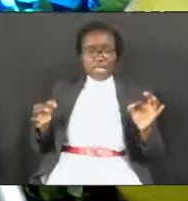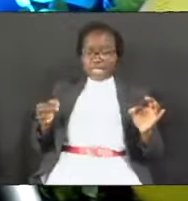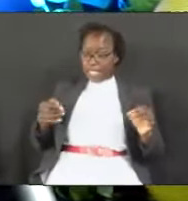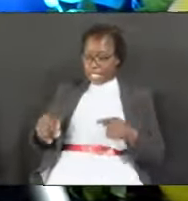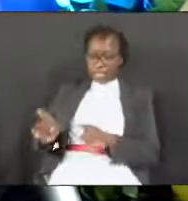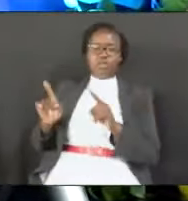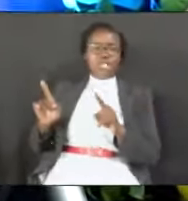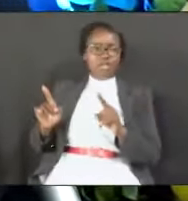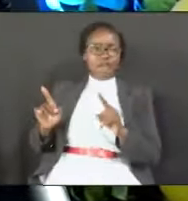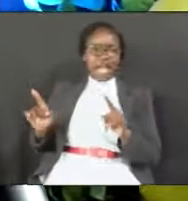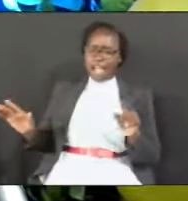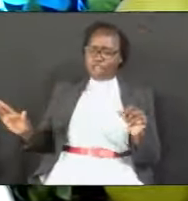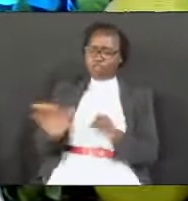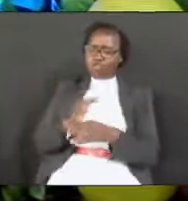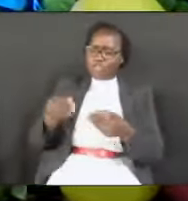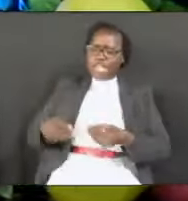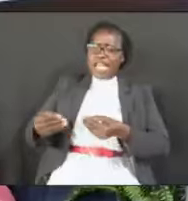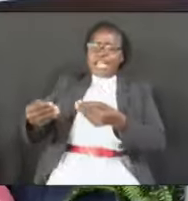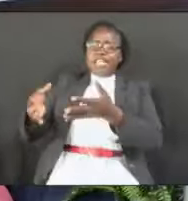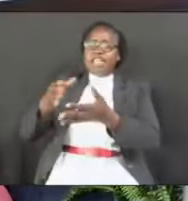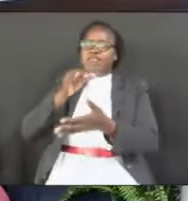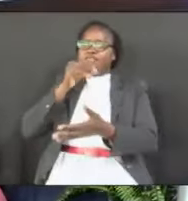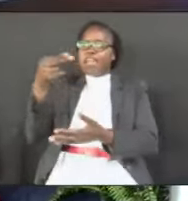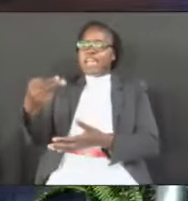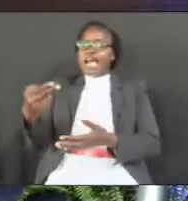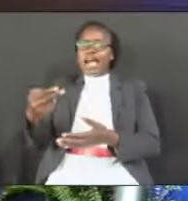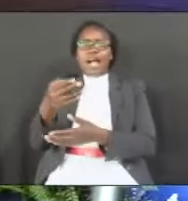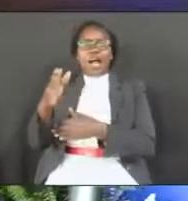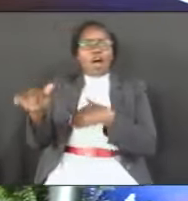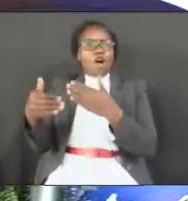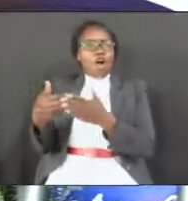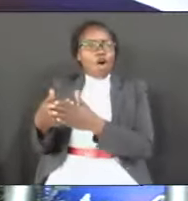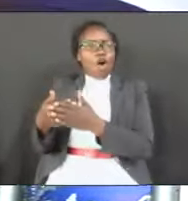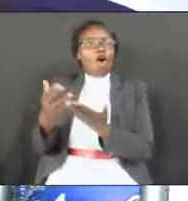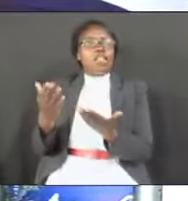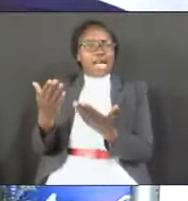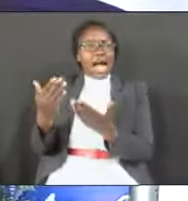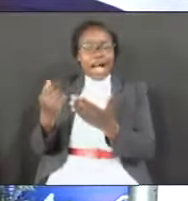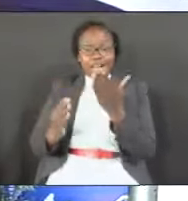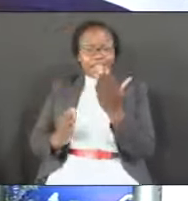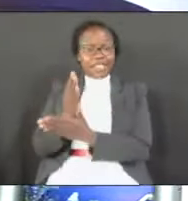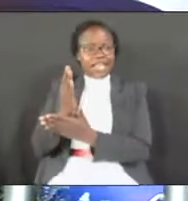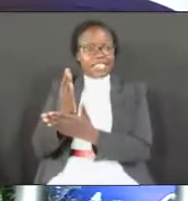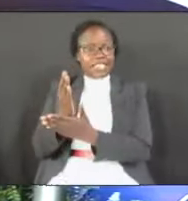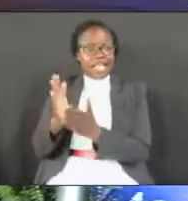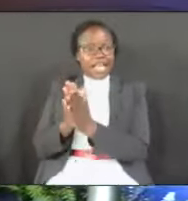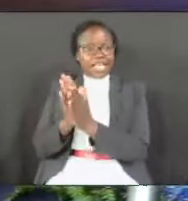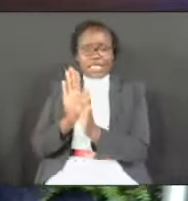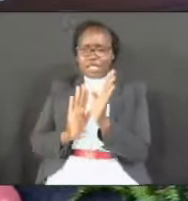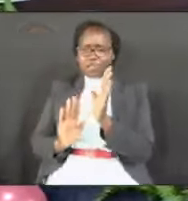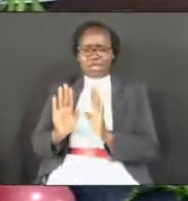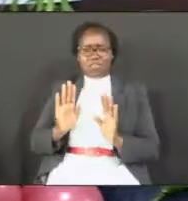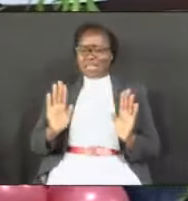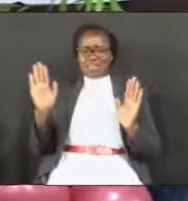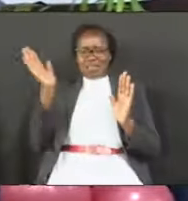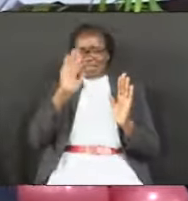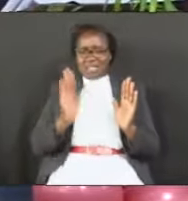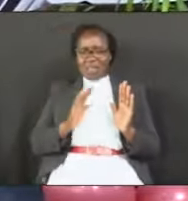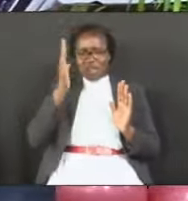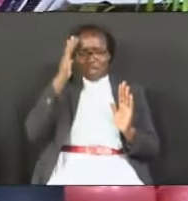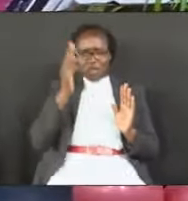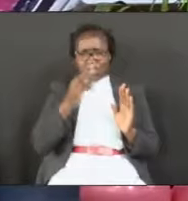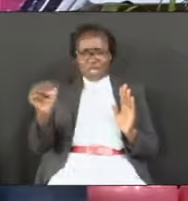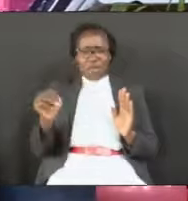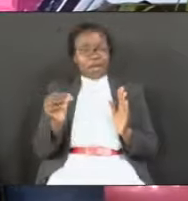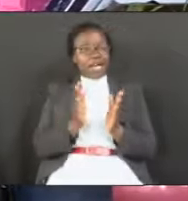and completely give Hagar all parental rights. And he behaves as though he never knew them. And